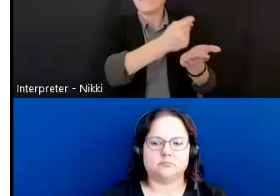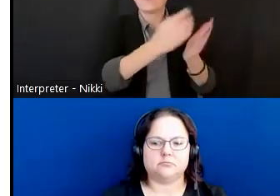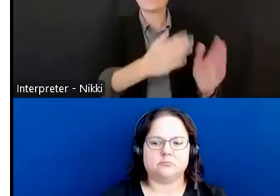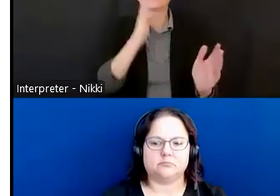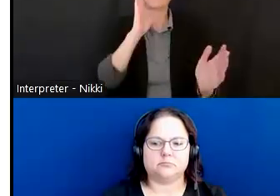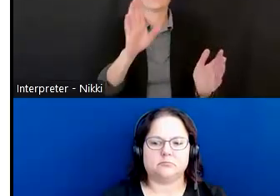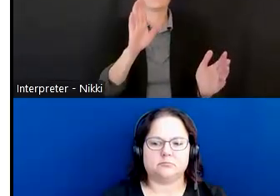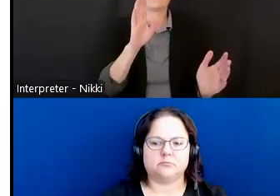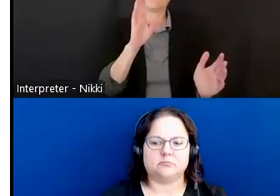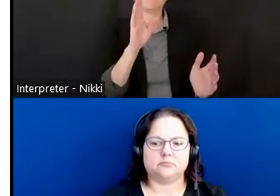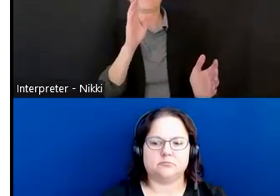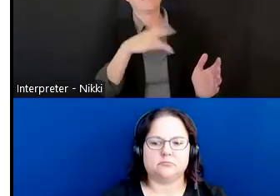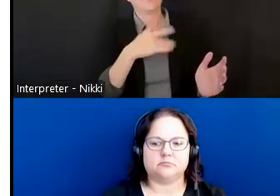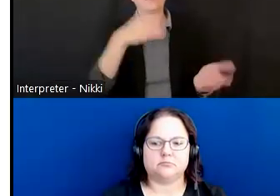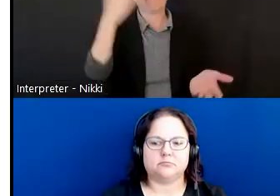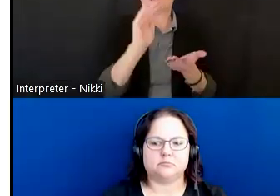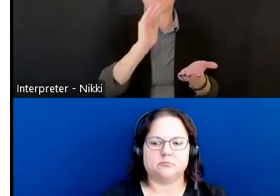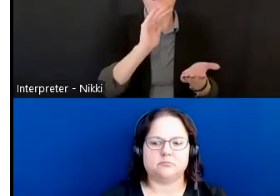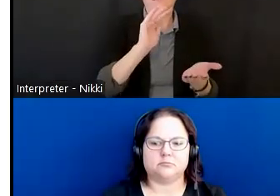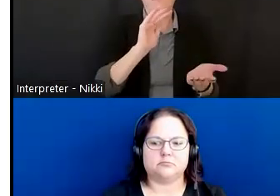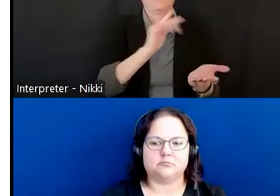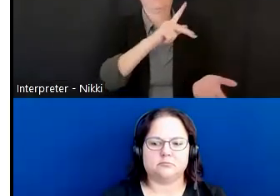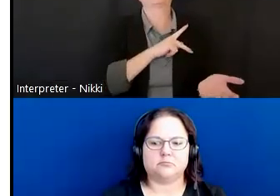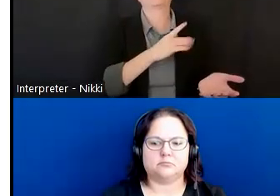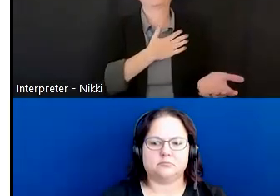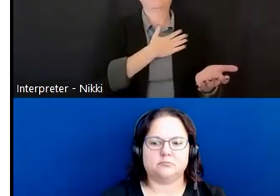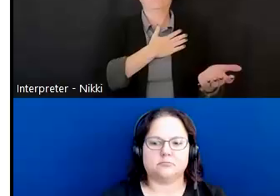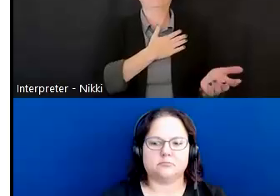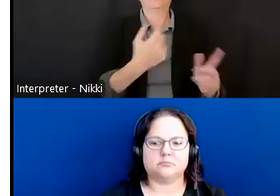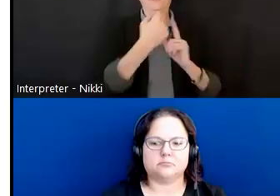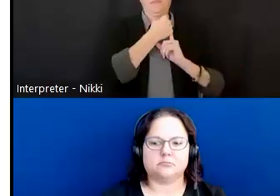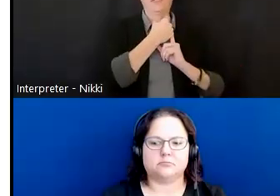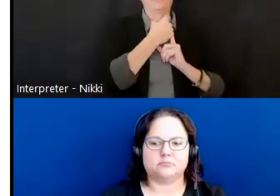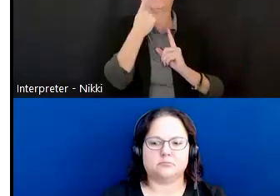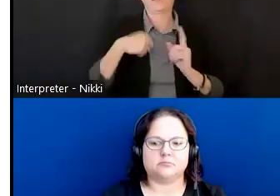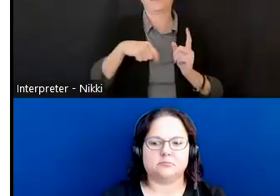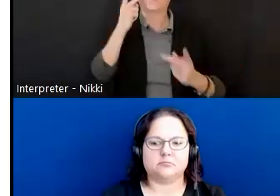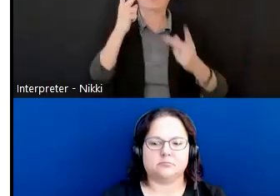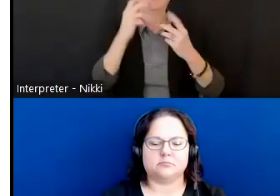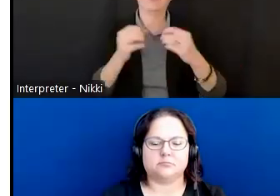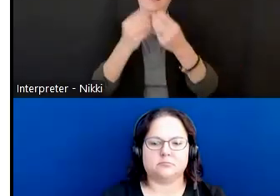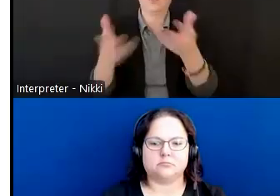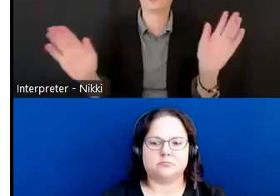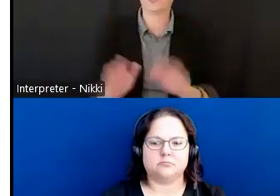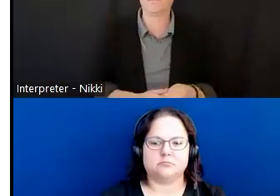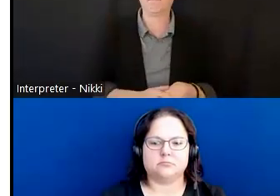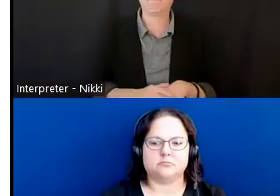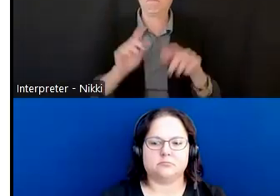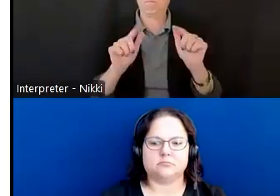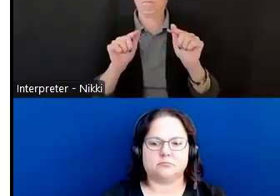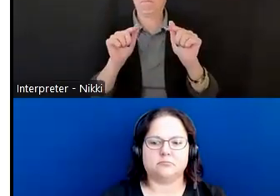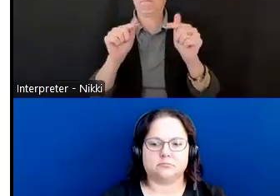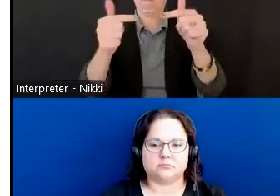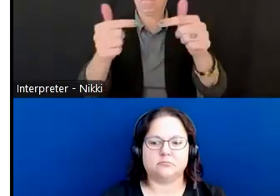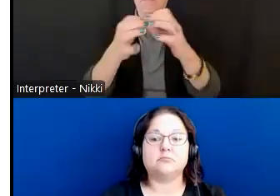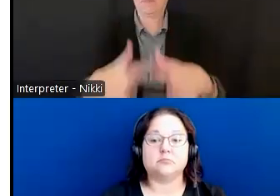less, because the data is showing that the phenomenon is happening in a broad way, and that we can